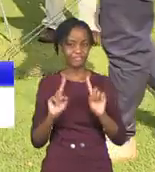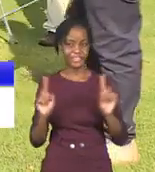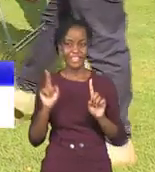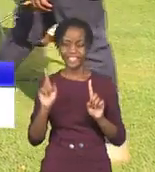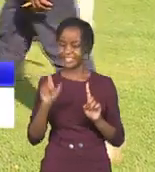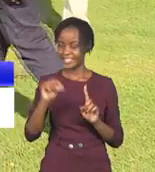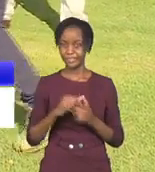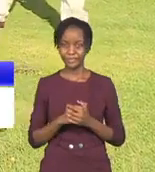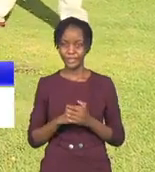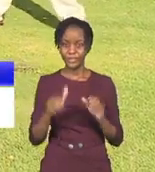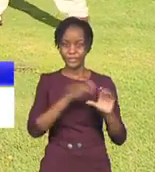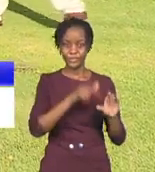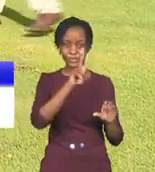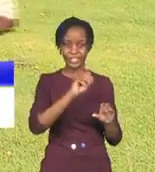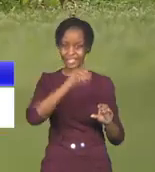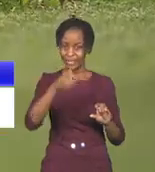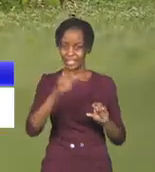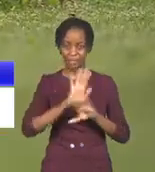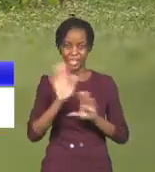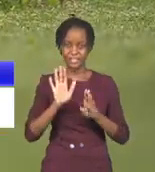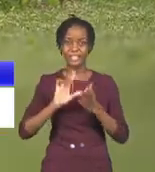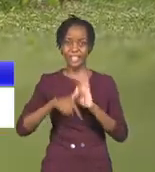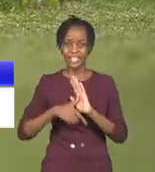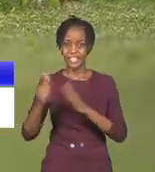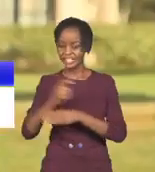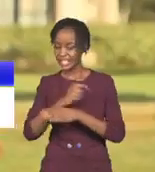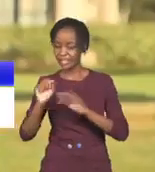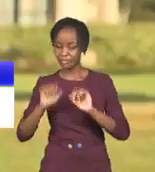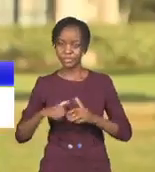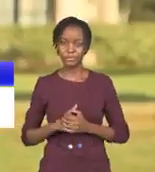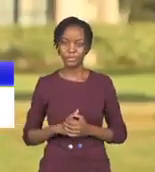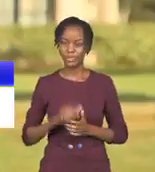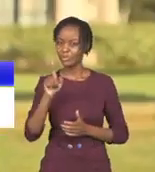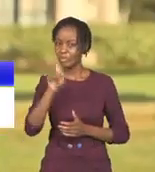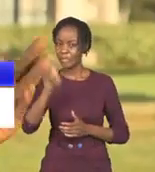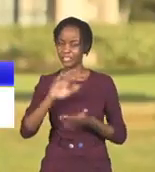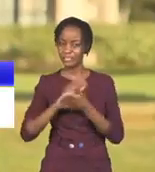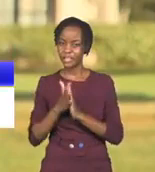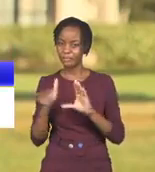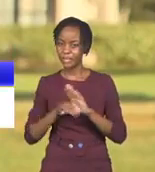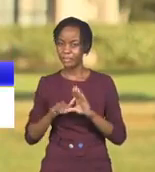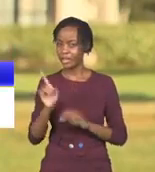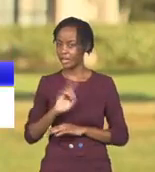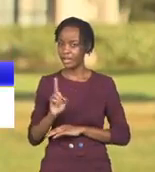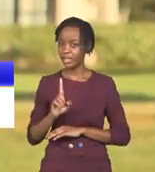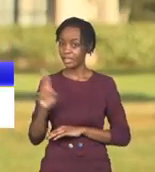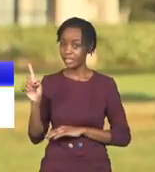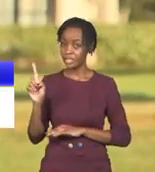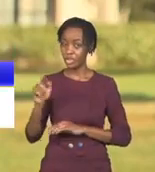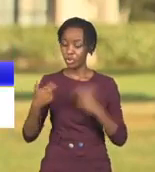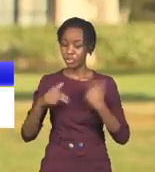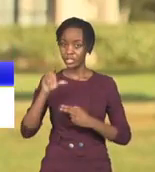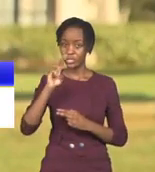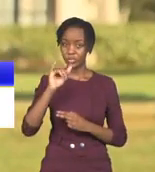only 20,000 and you get to be trained. And like I said, you don't have to be a member. Windsor has given us that courtesy, and we